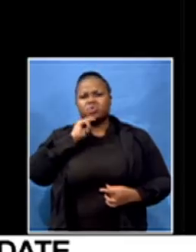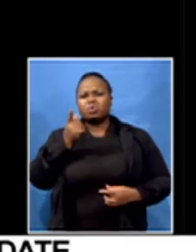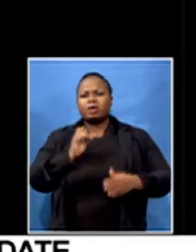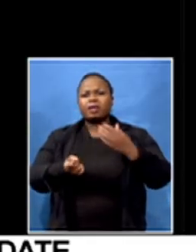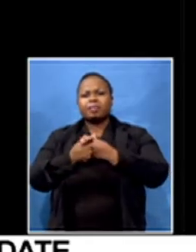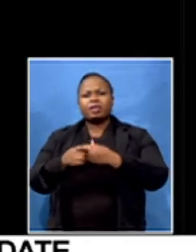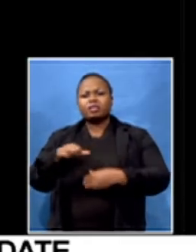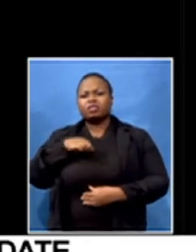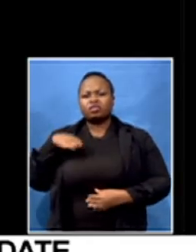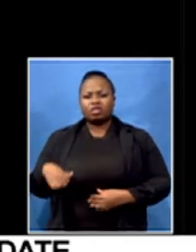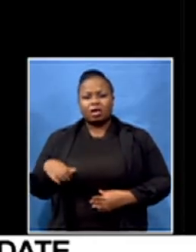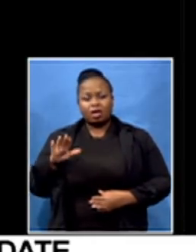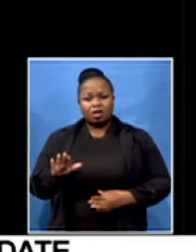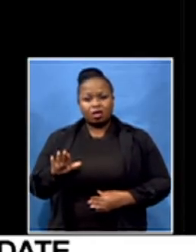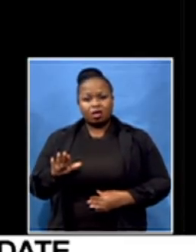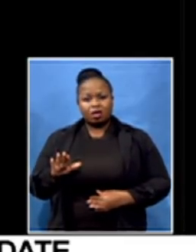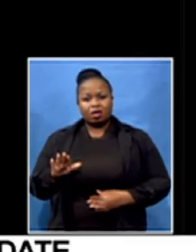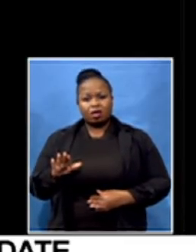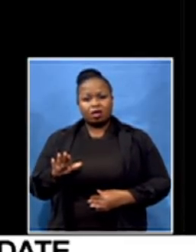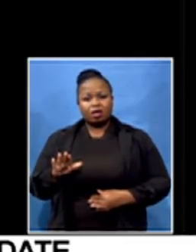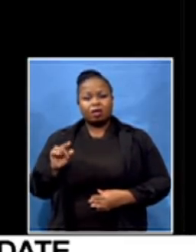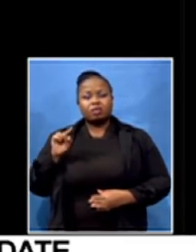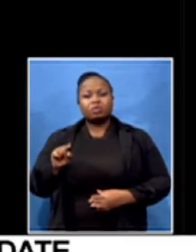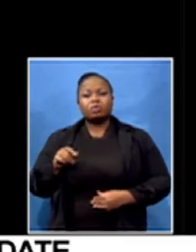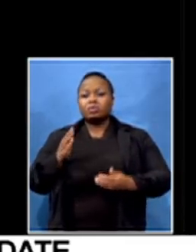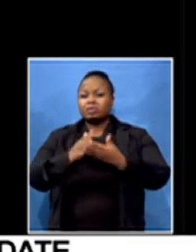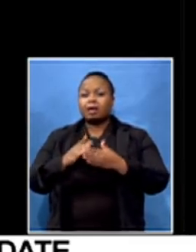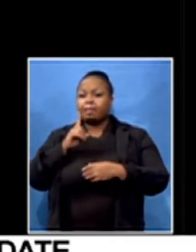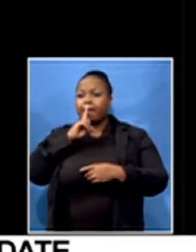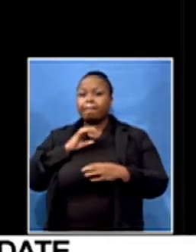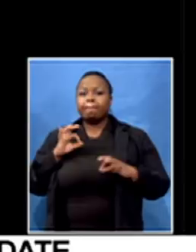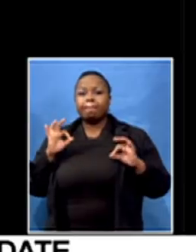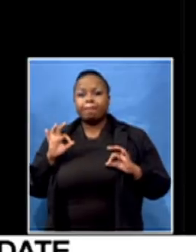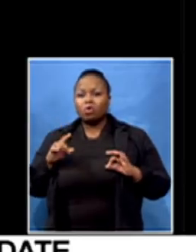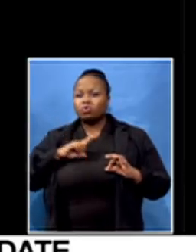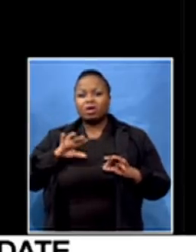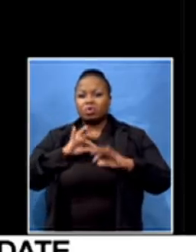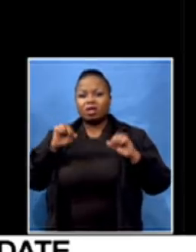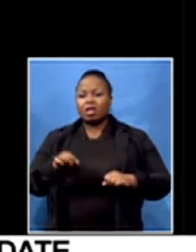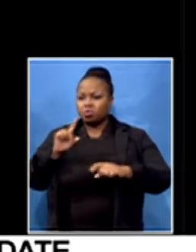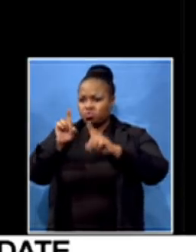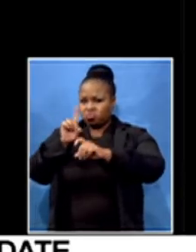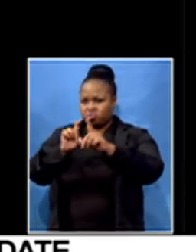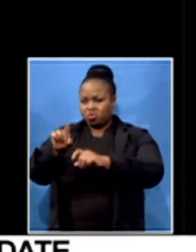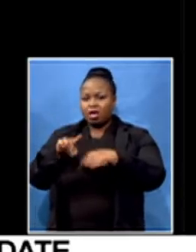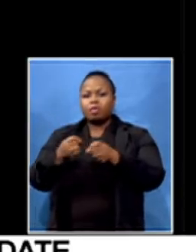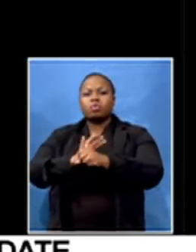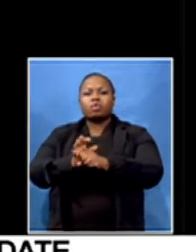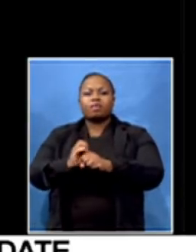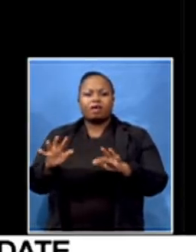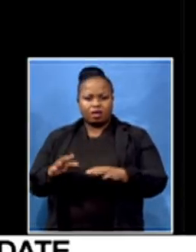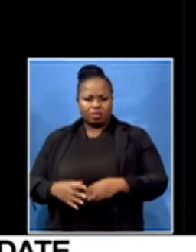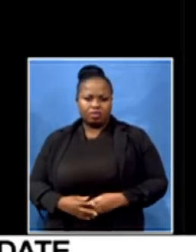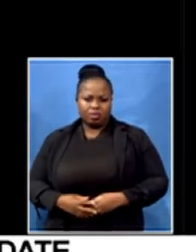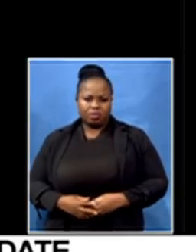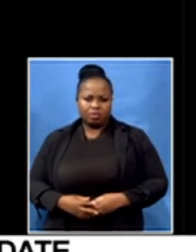where people were muted, they were silenced because they were not allowed to ask questions about coronavirus. Now,